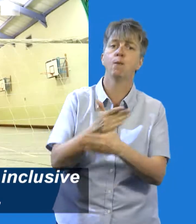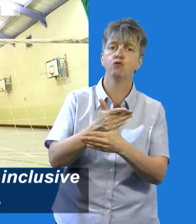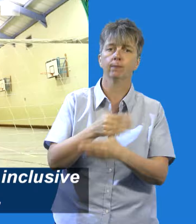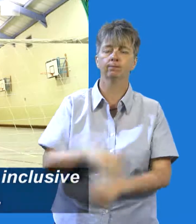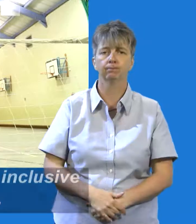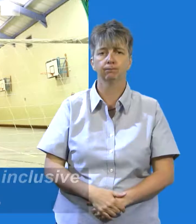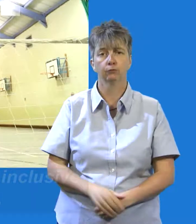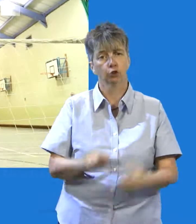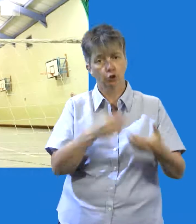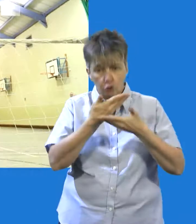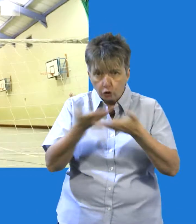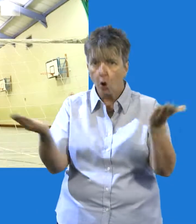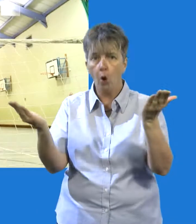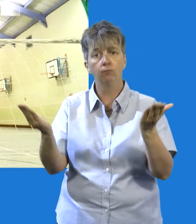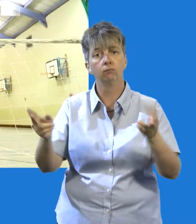how it's done.